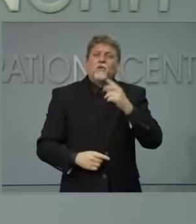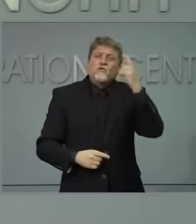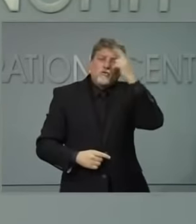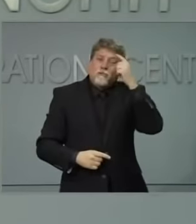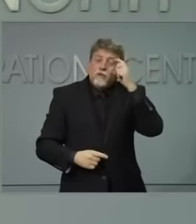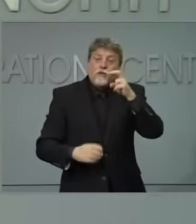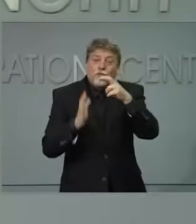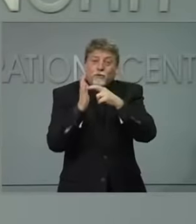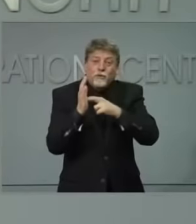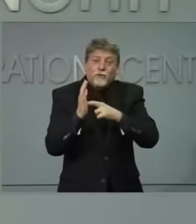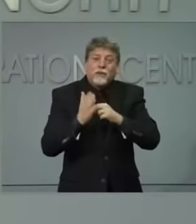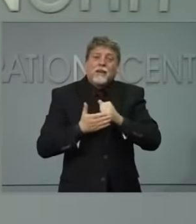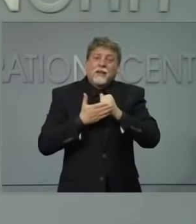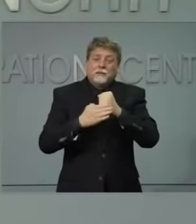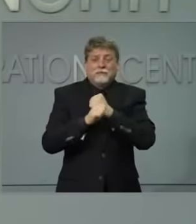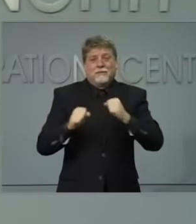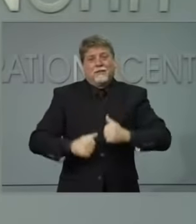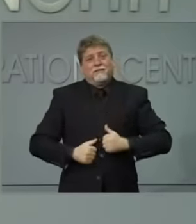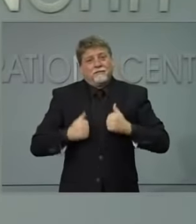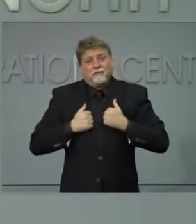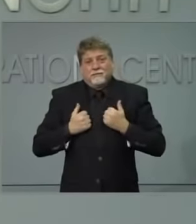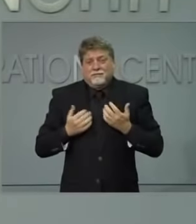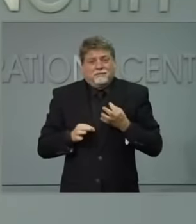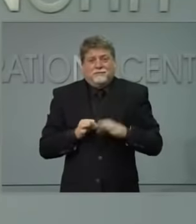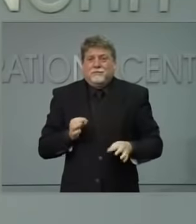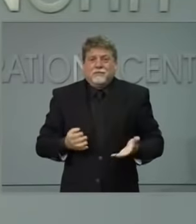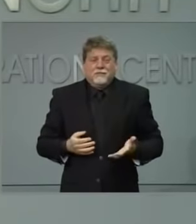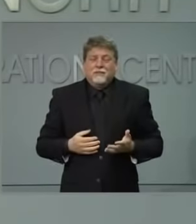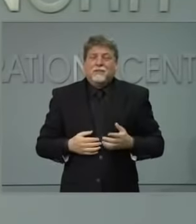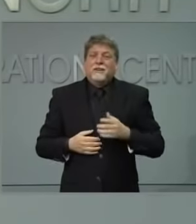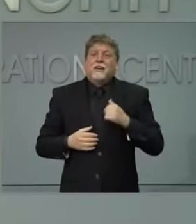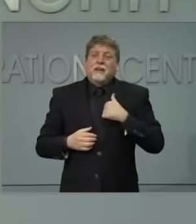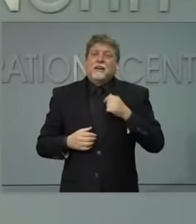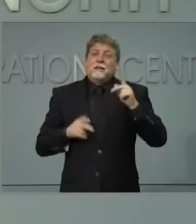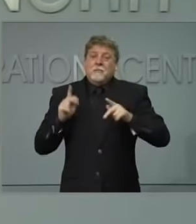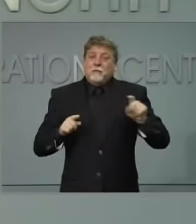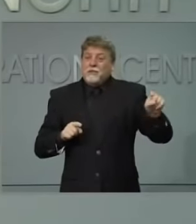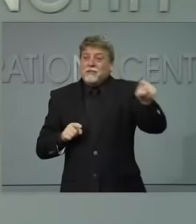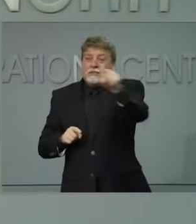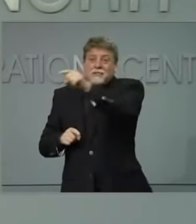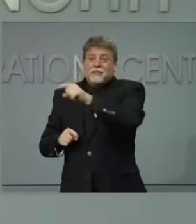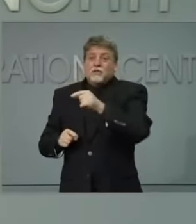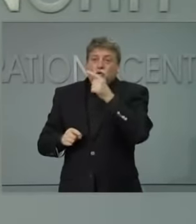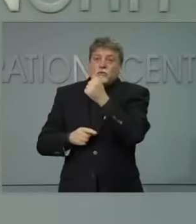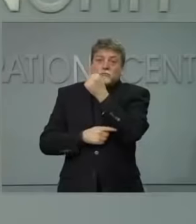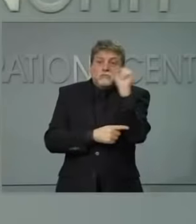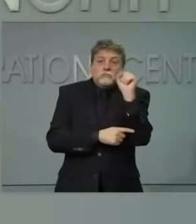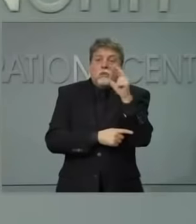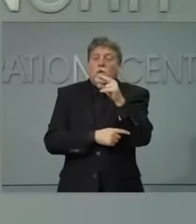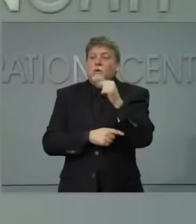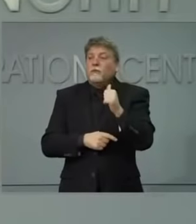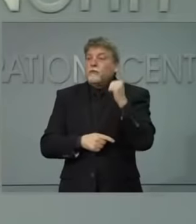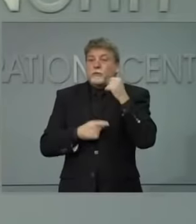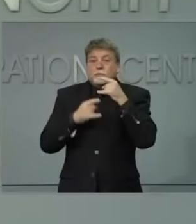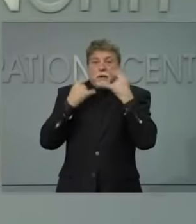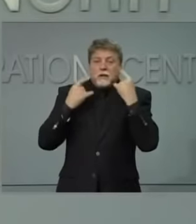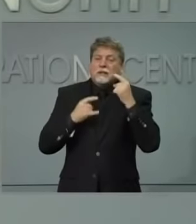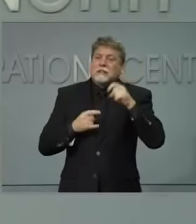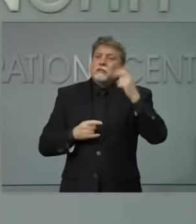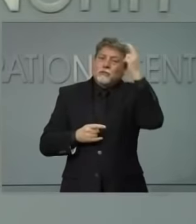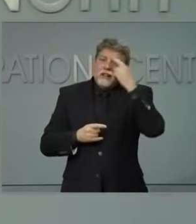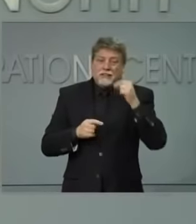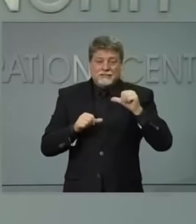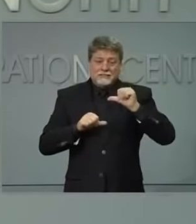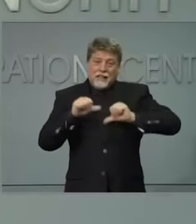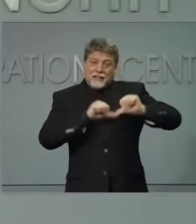And people need to realize that these things are scientifically proven to help slow the spread of the virus, and we need to get